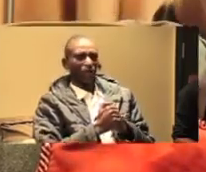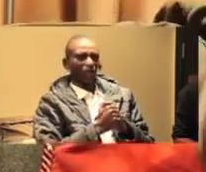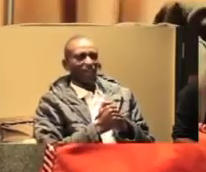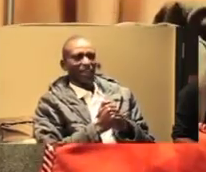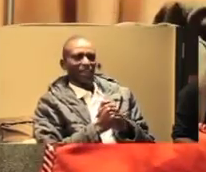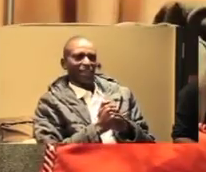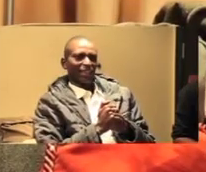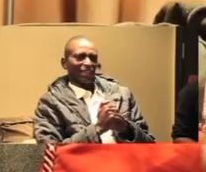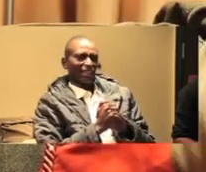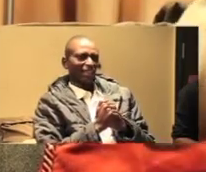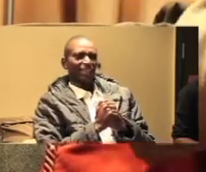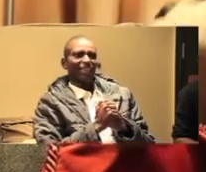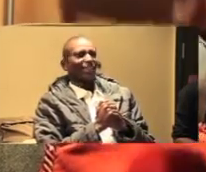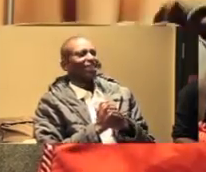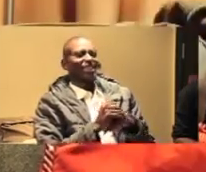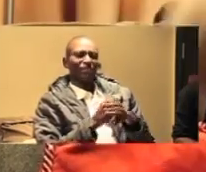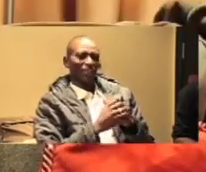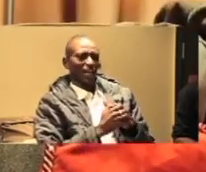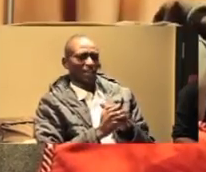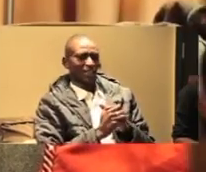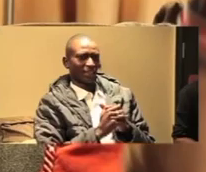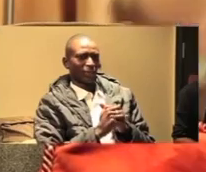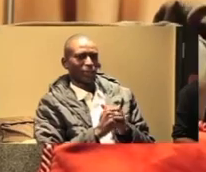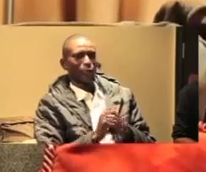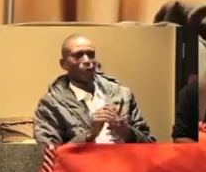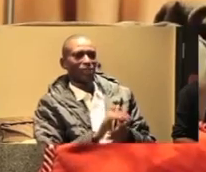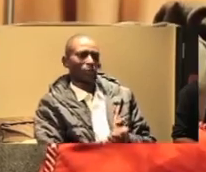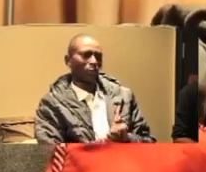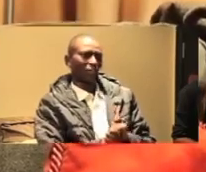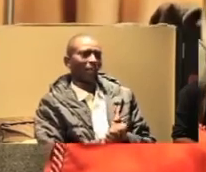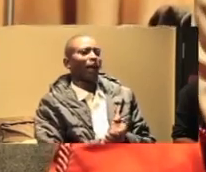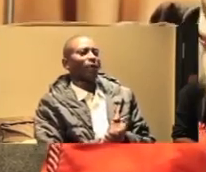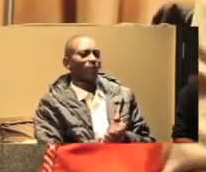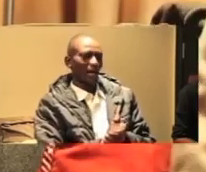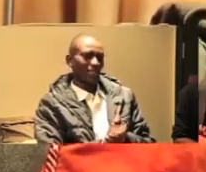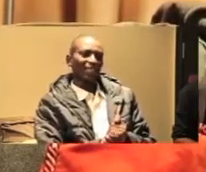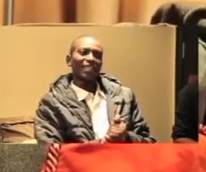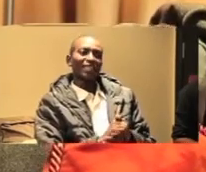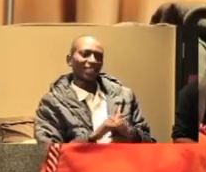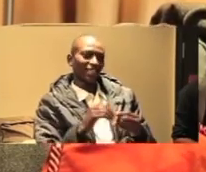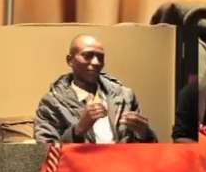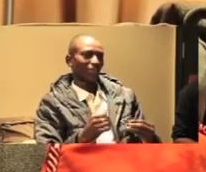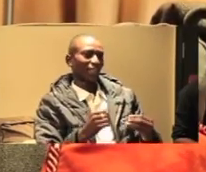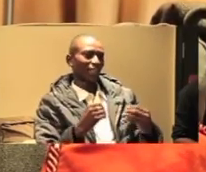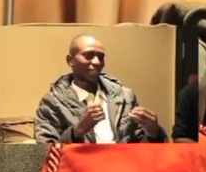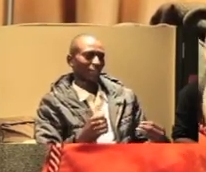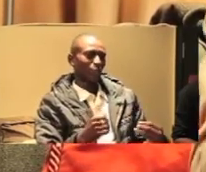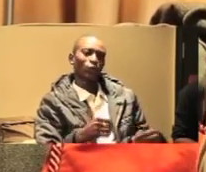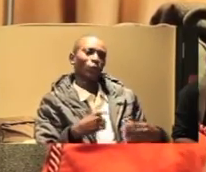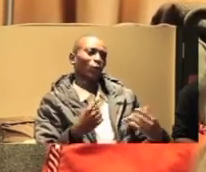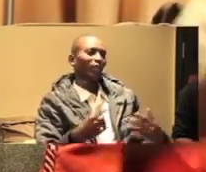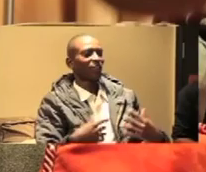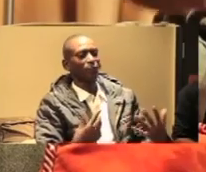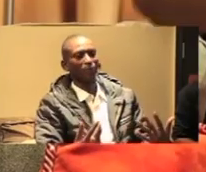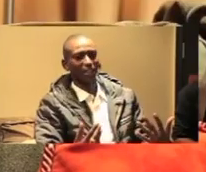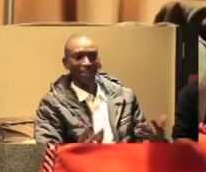people think it is very hard to do church wedding, but it is very simple.